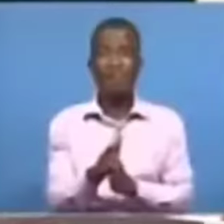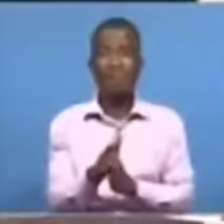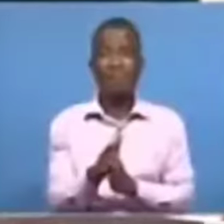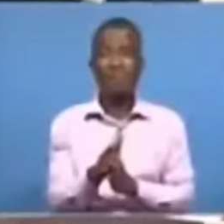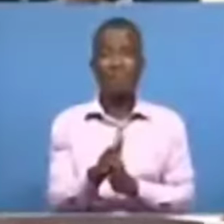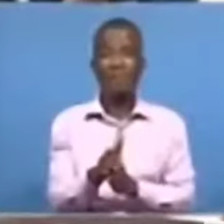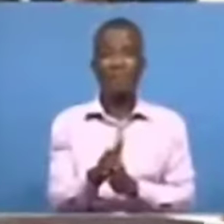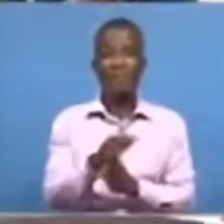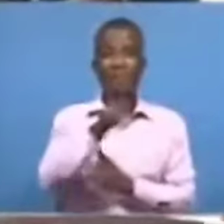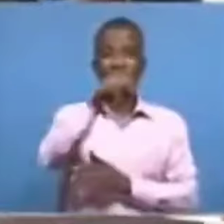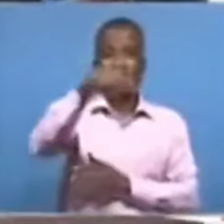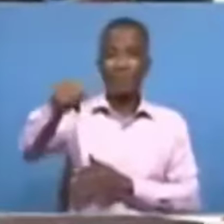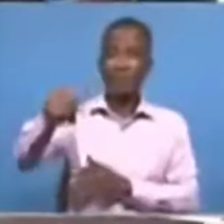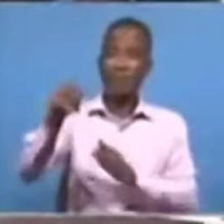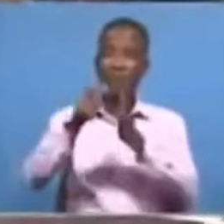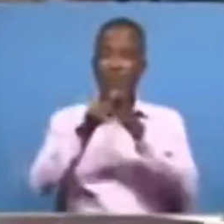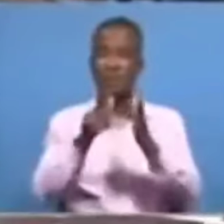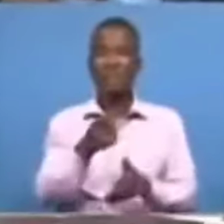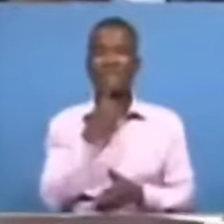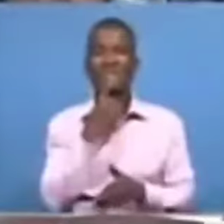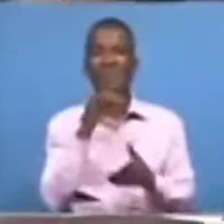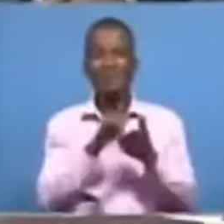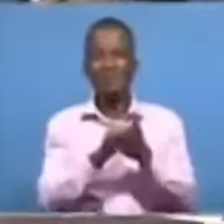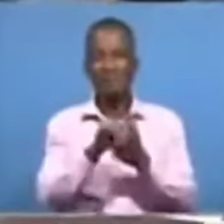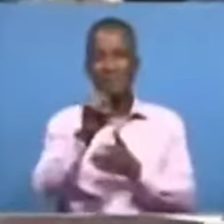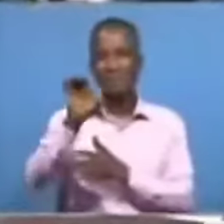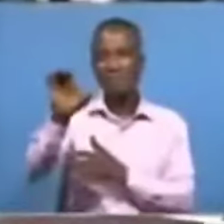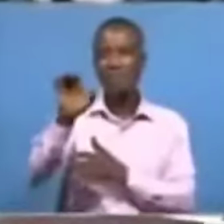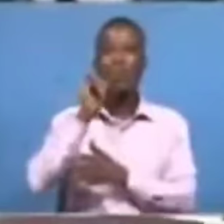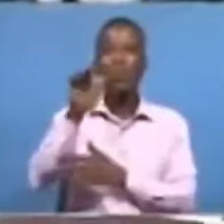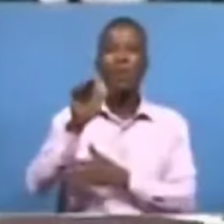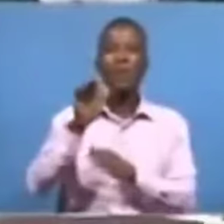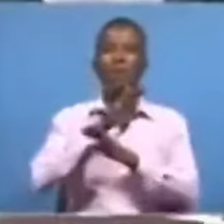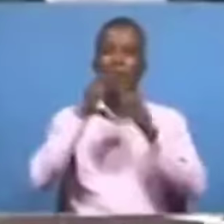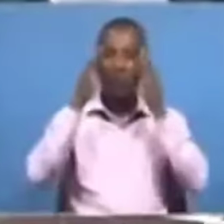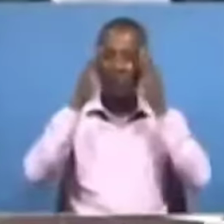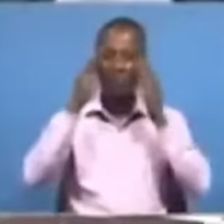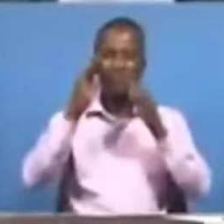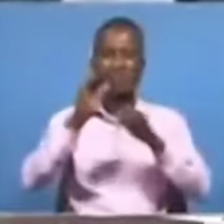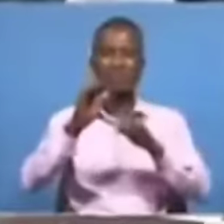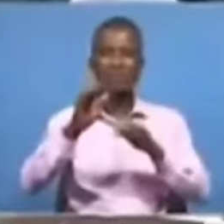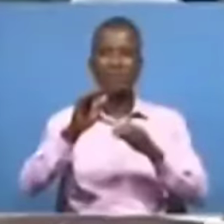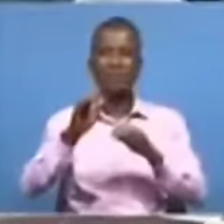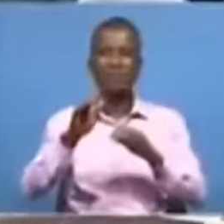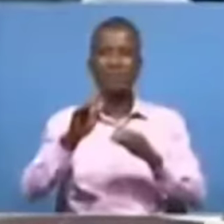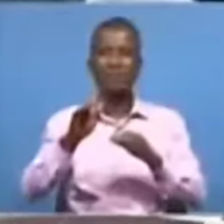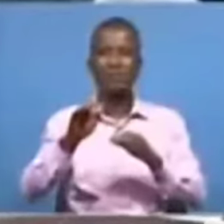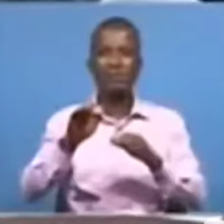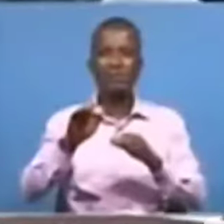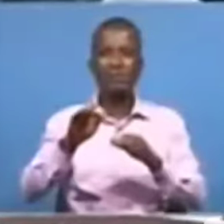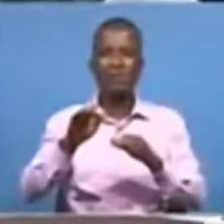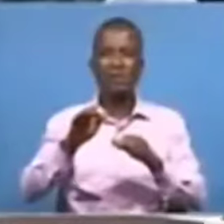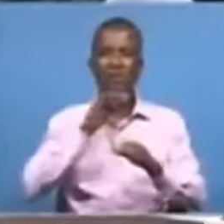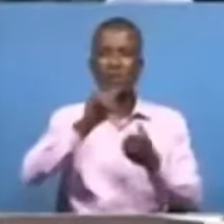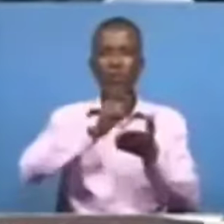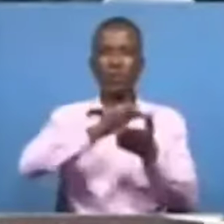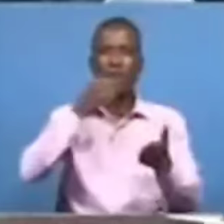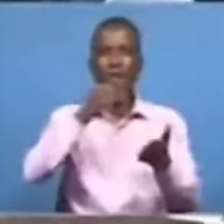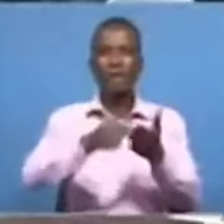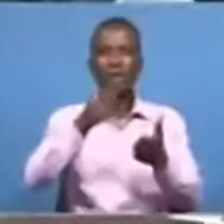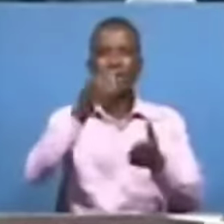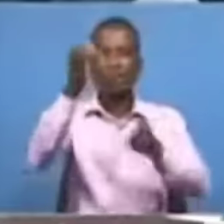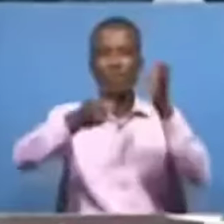respondent, Lawyer Kutampa, had suggested that Jean Mensah didn't even make any representation to us